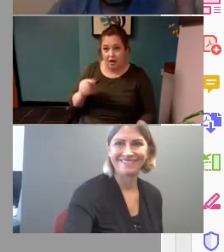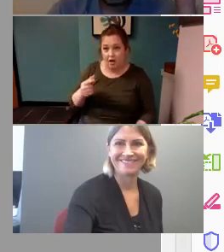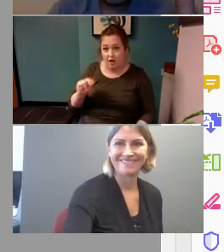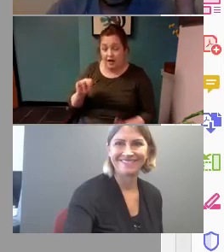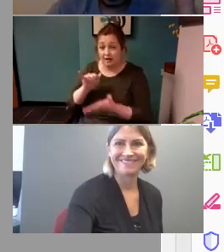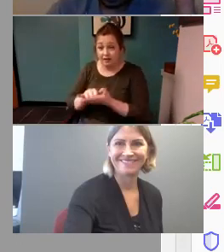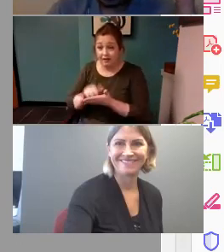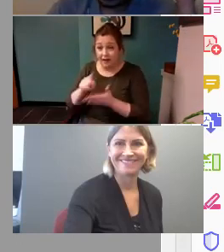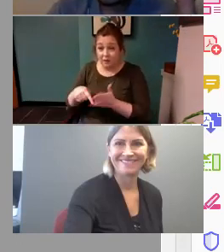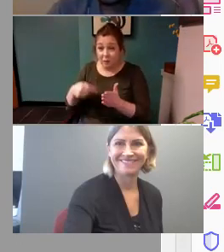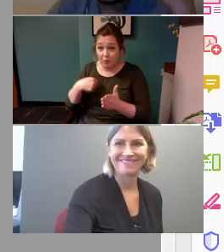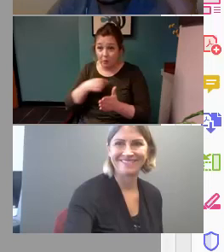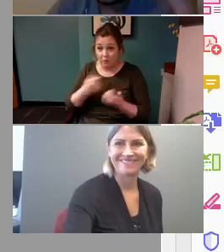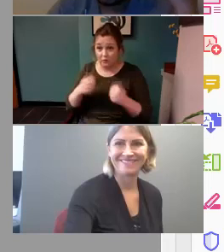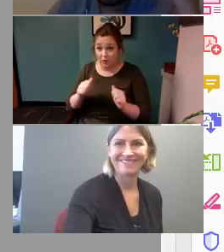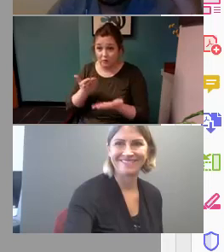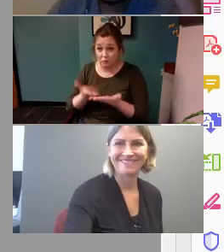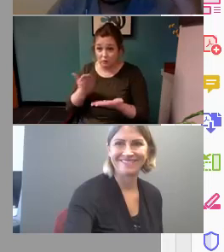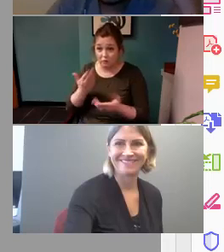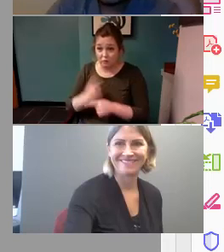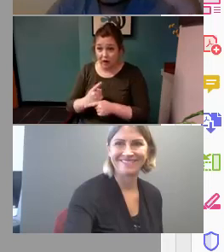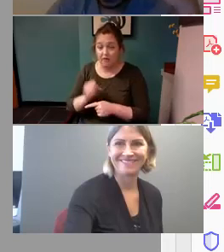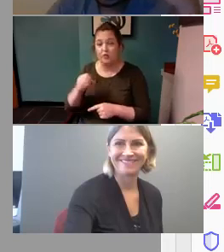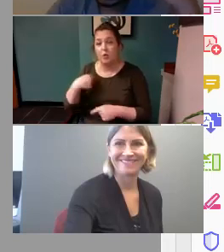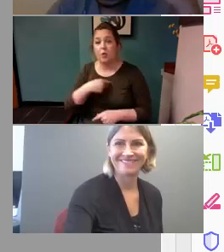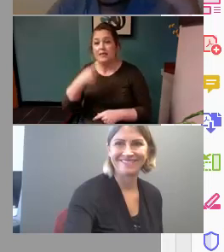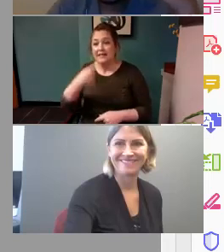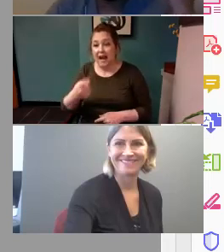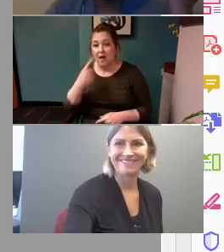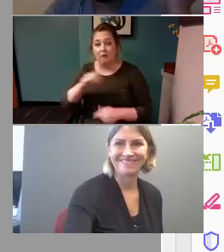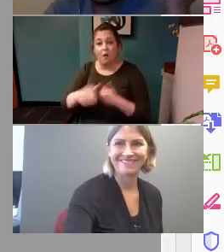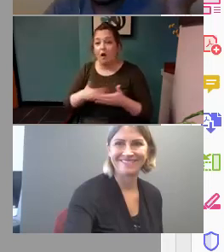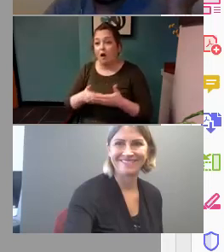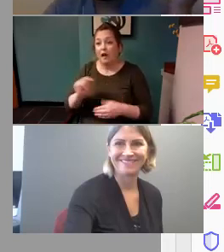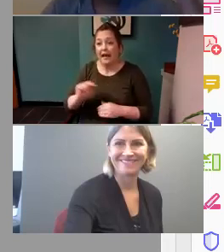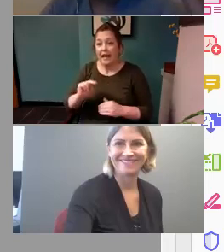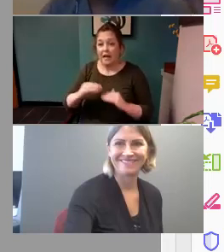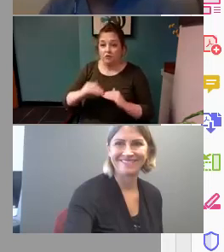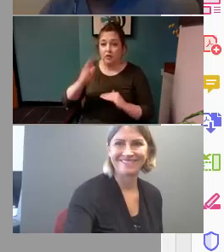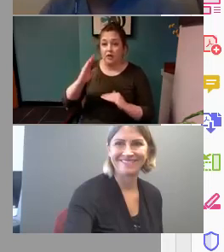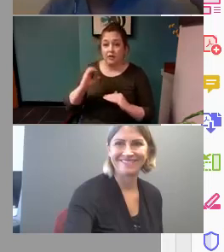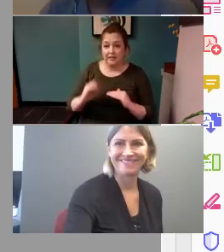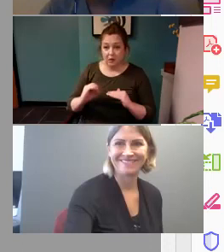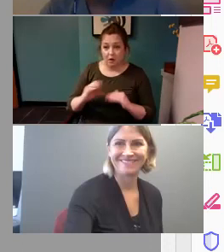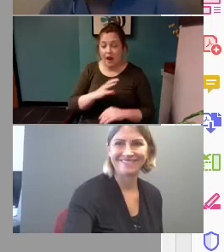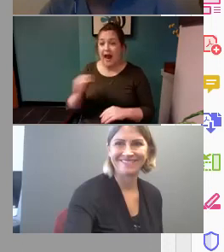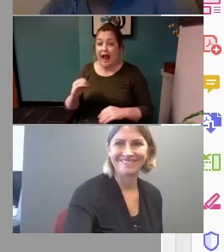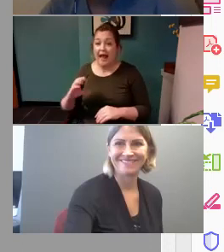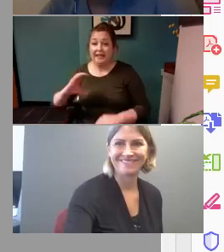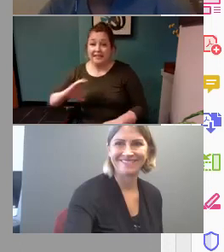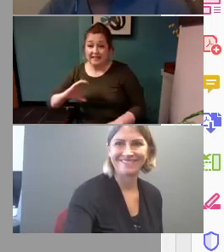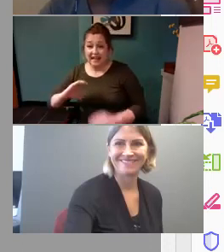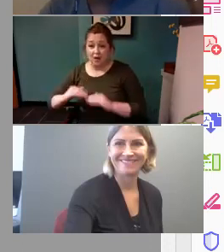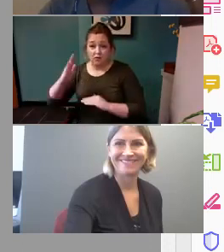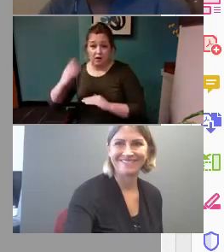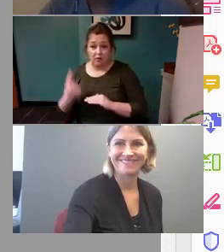say that for all n greater than 0 and c greater than 1, because c greater than 1 only